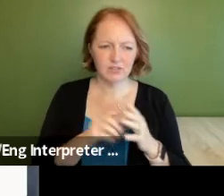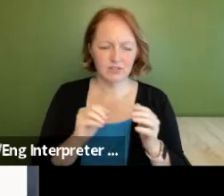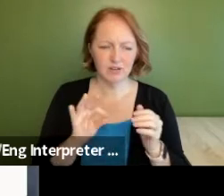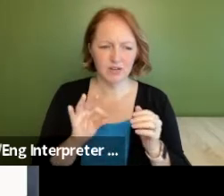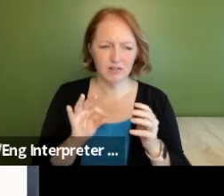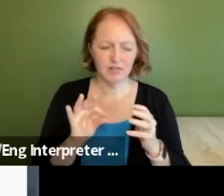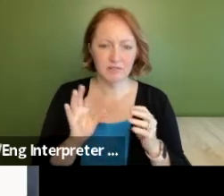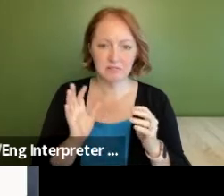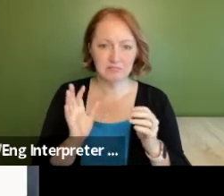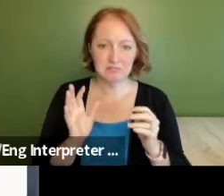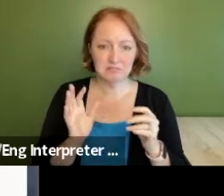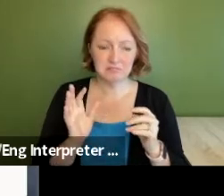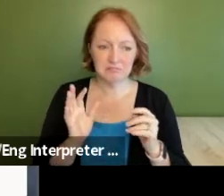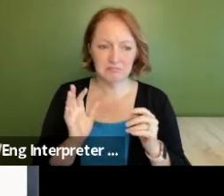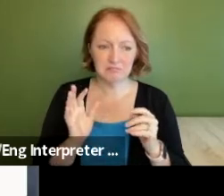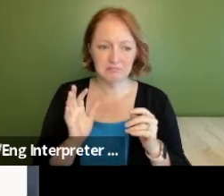Let's wait for the receptive while I'm here.